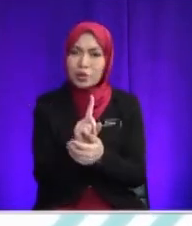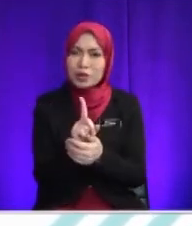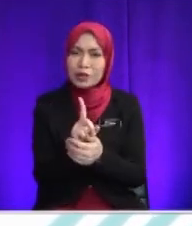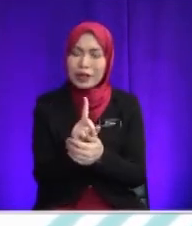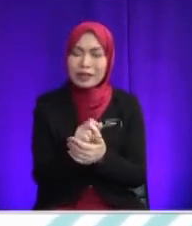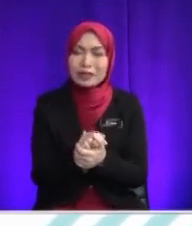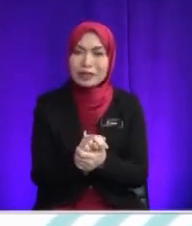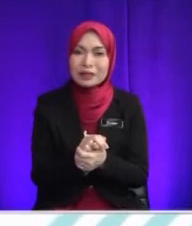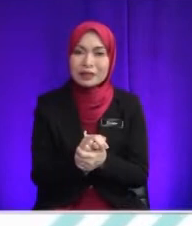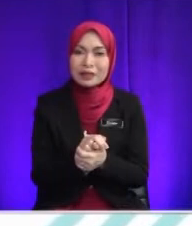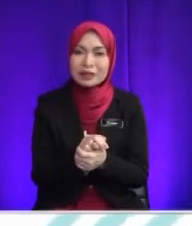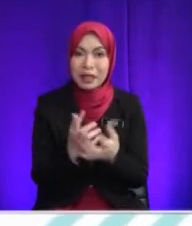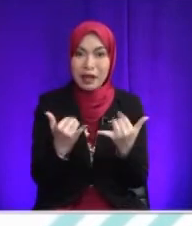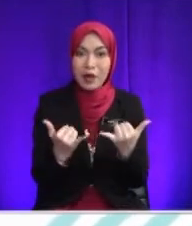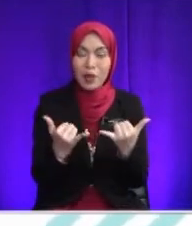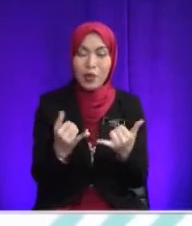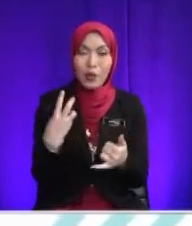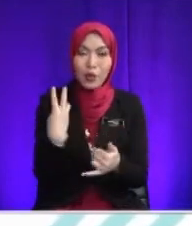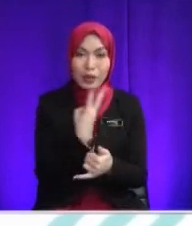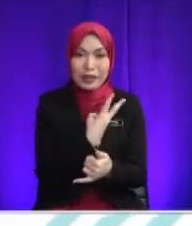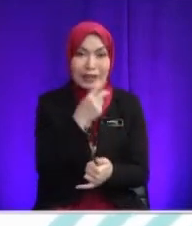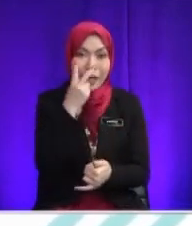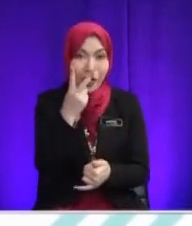why don't we check the answer?